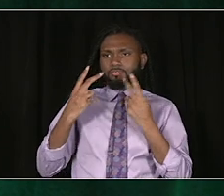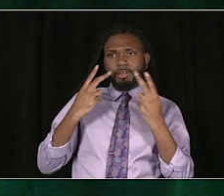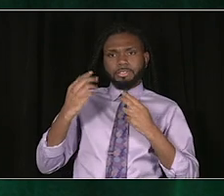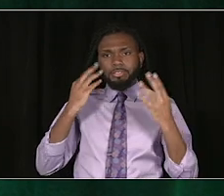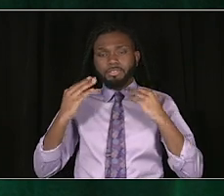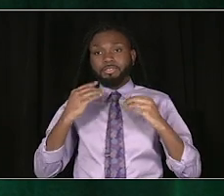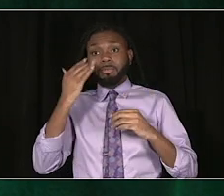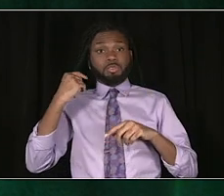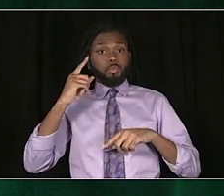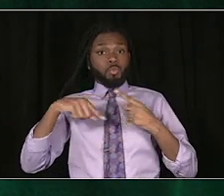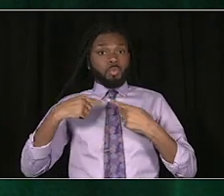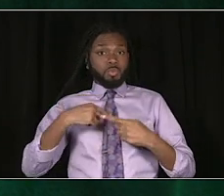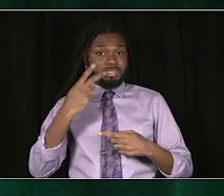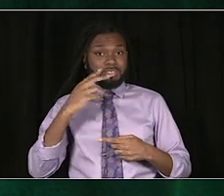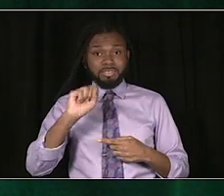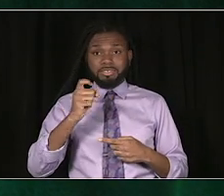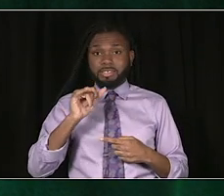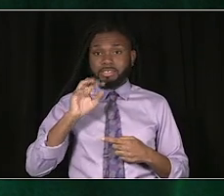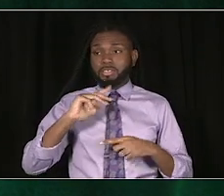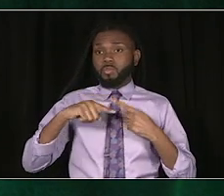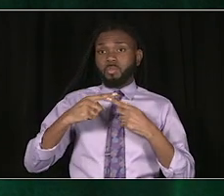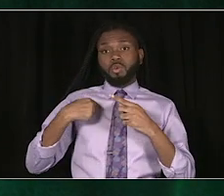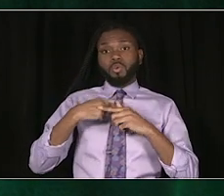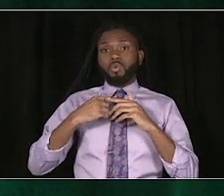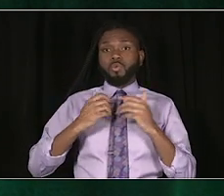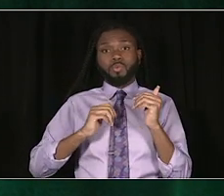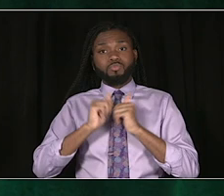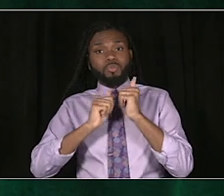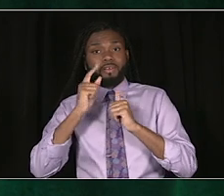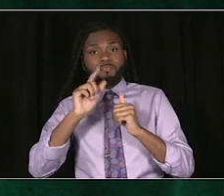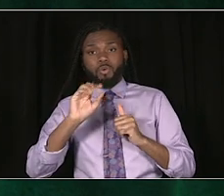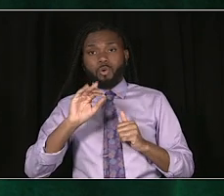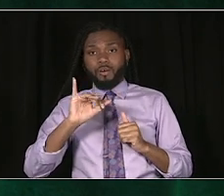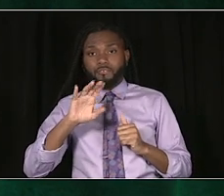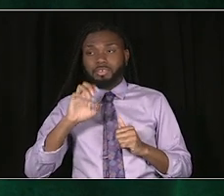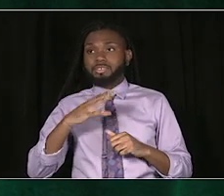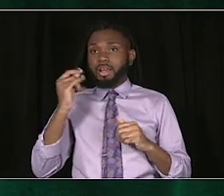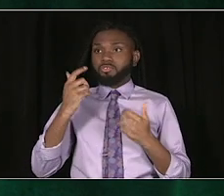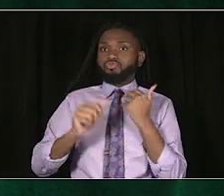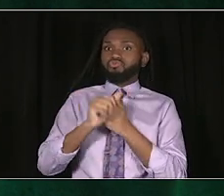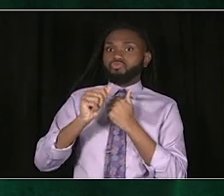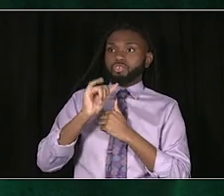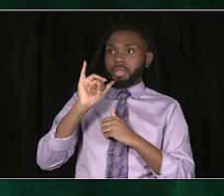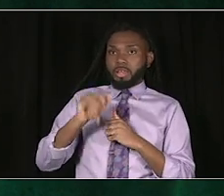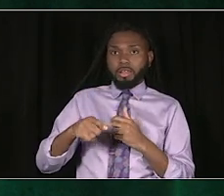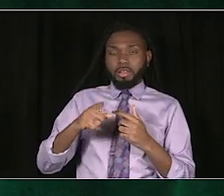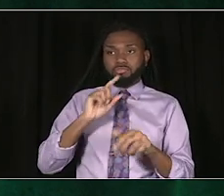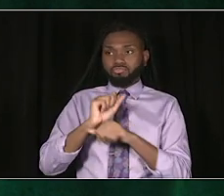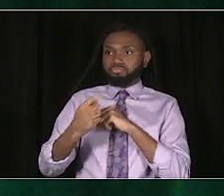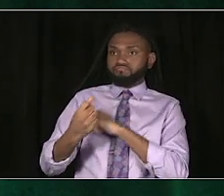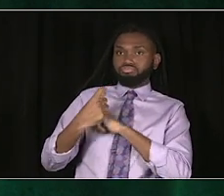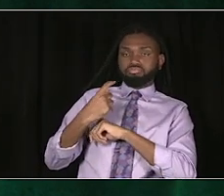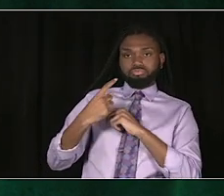of sexism running for office and the threats that actually come to bodily harm to